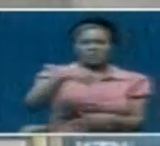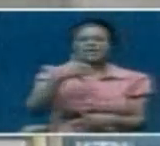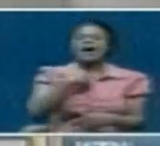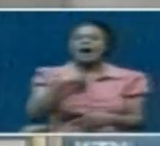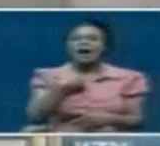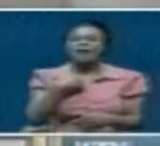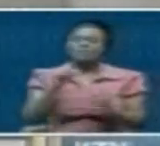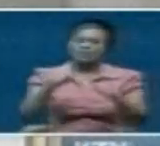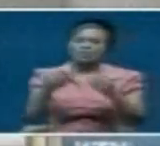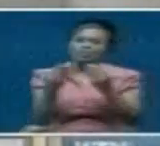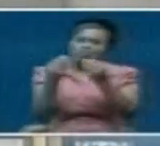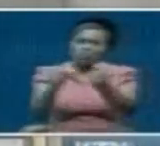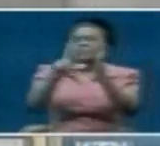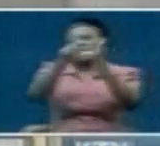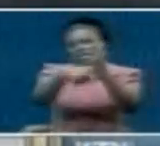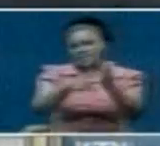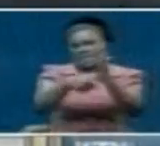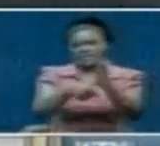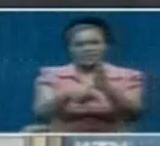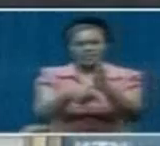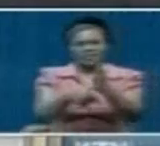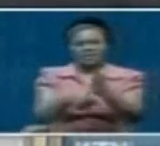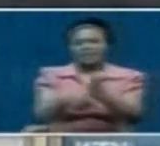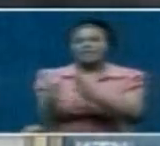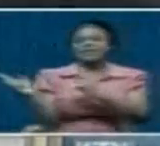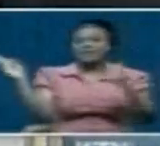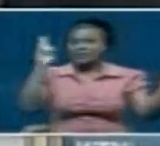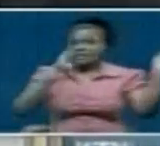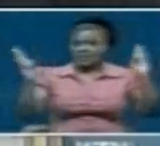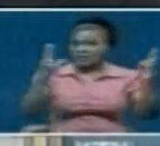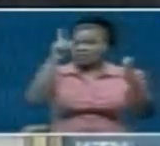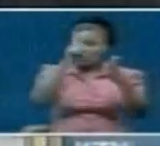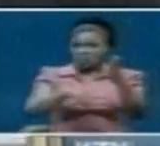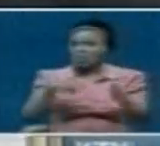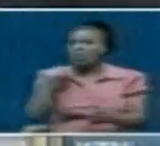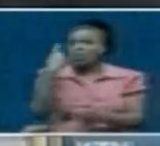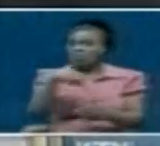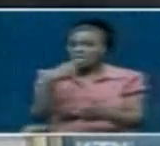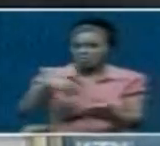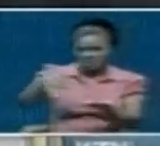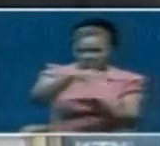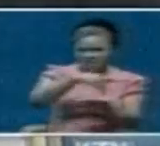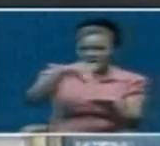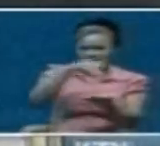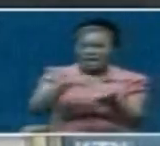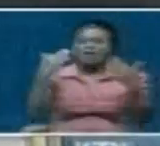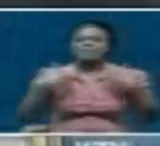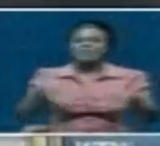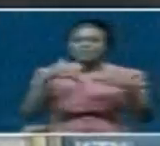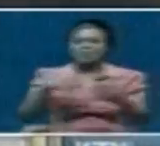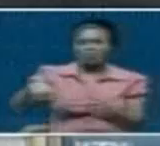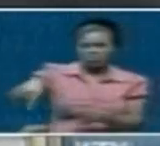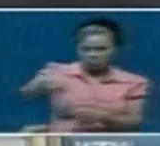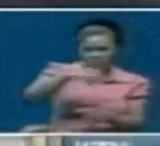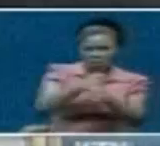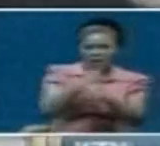will distill, all this will crystallize. What we should be prepared for is who is going to be the center around which people will organize,